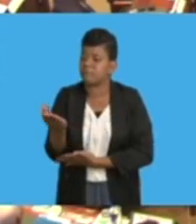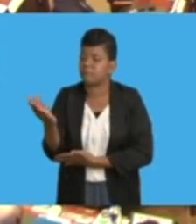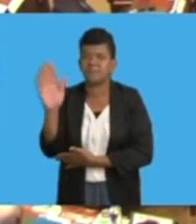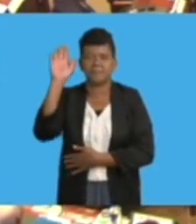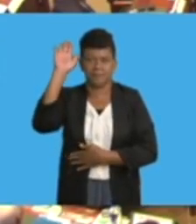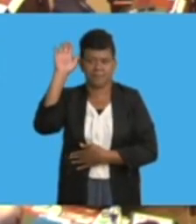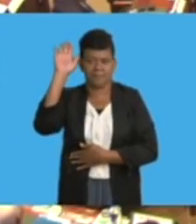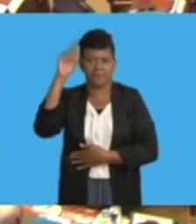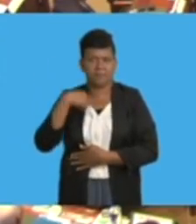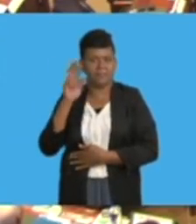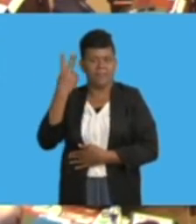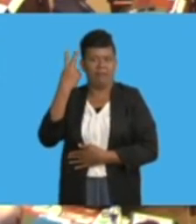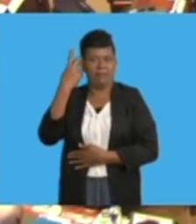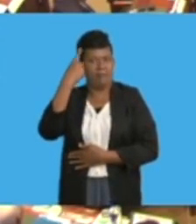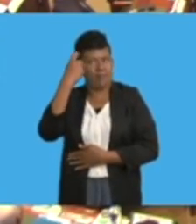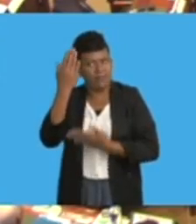motion.